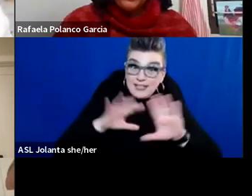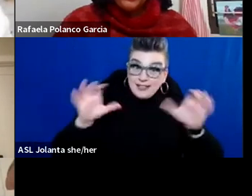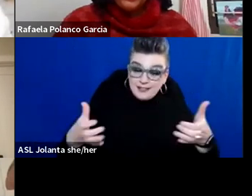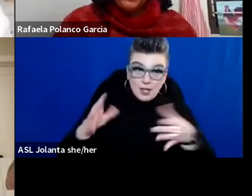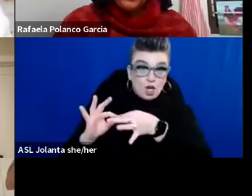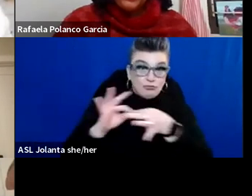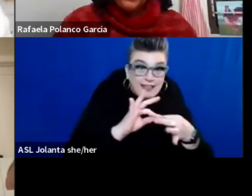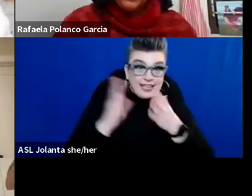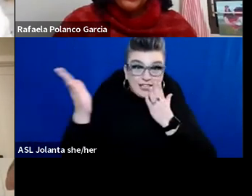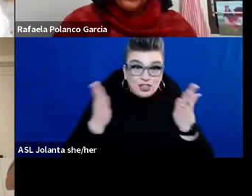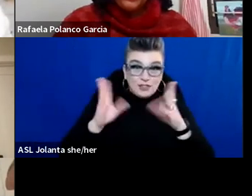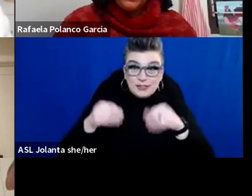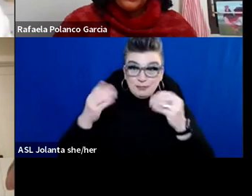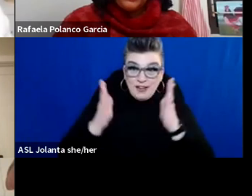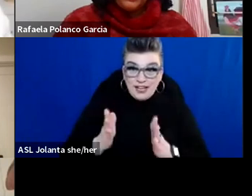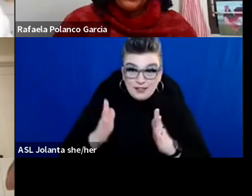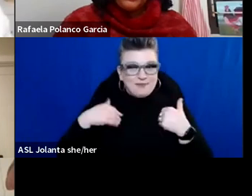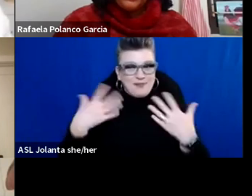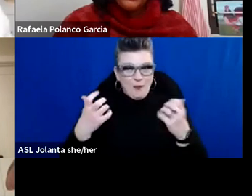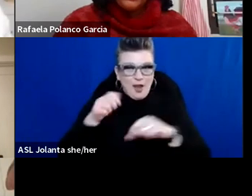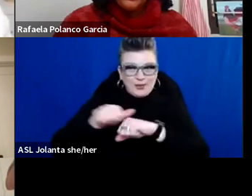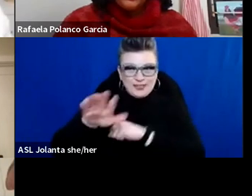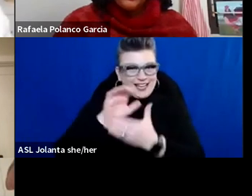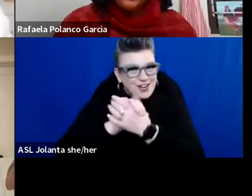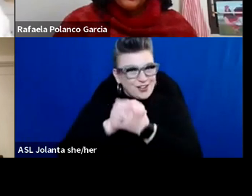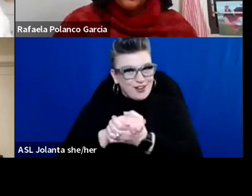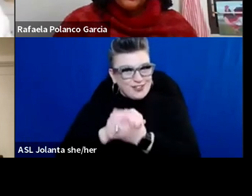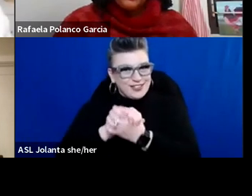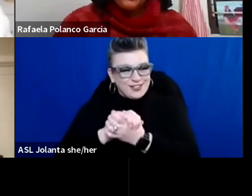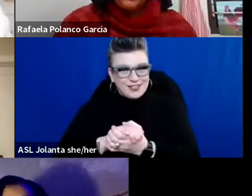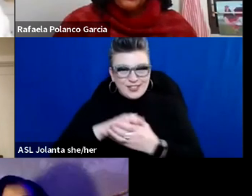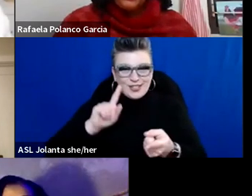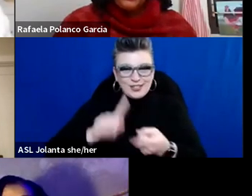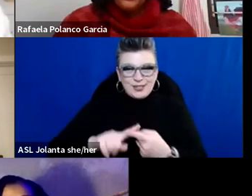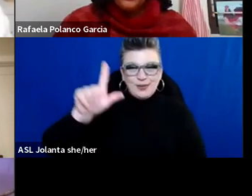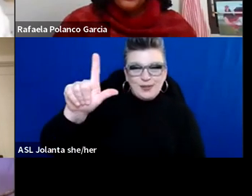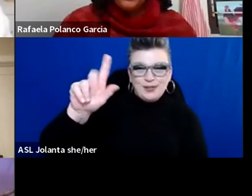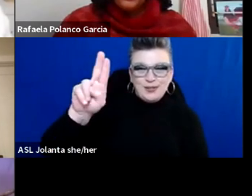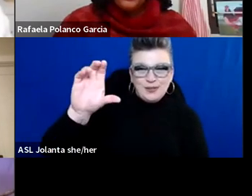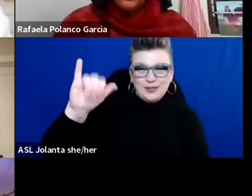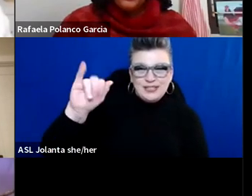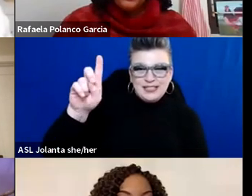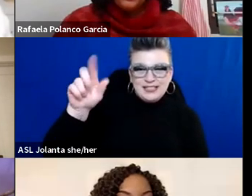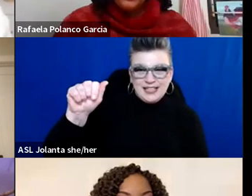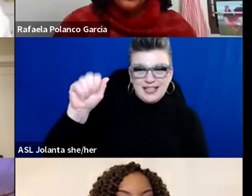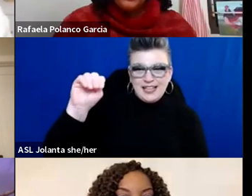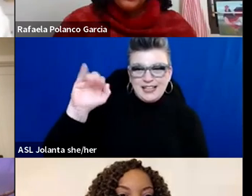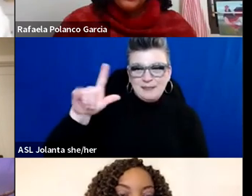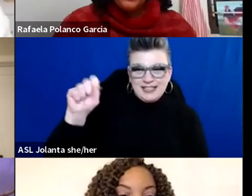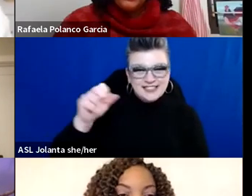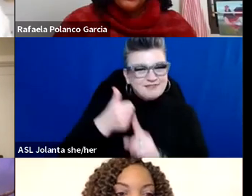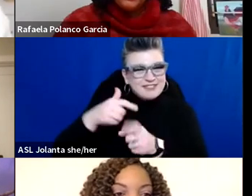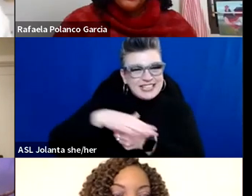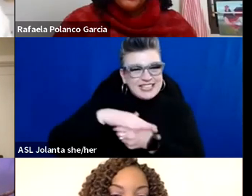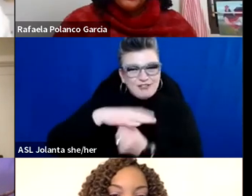related service provider i want to send congratulations to lucinda mills a district social worker